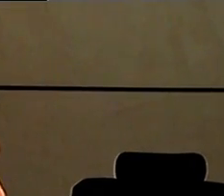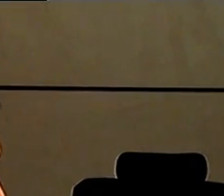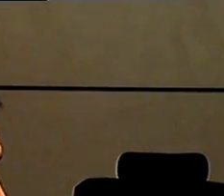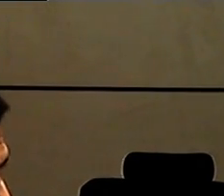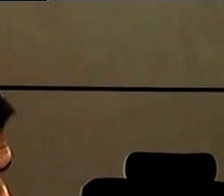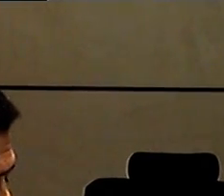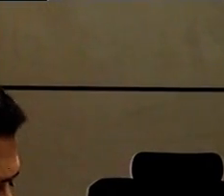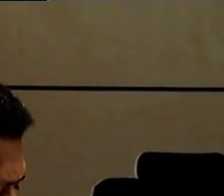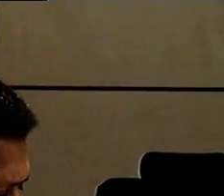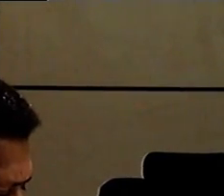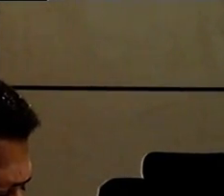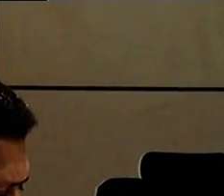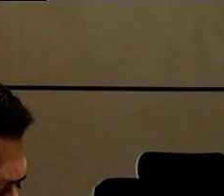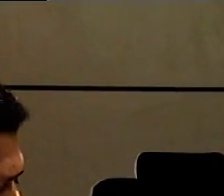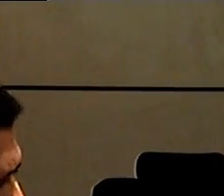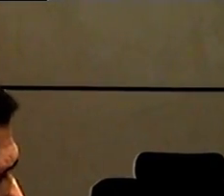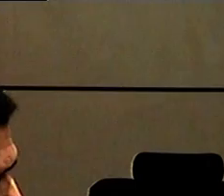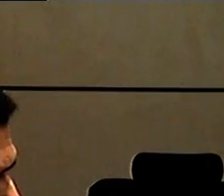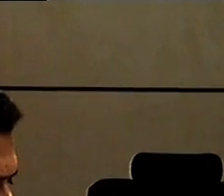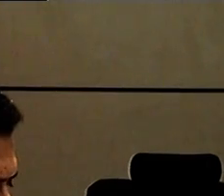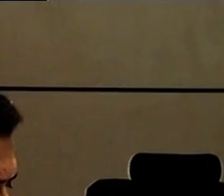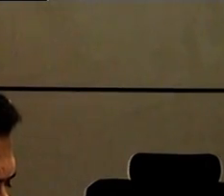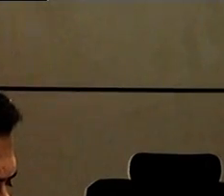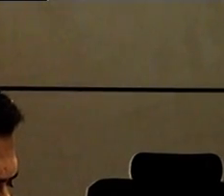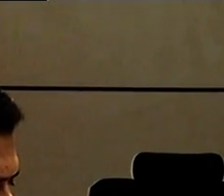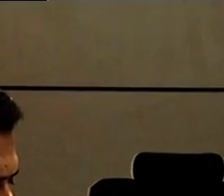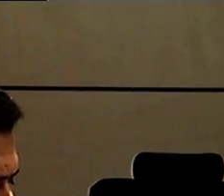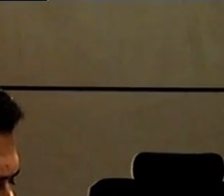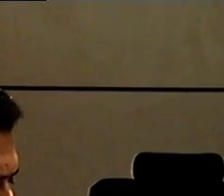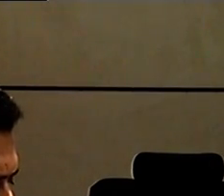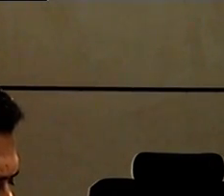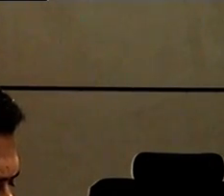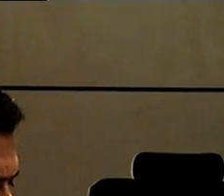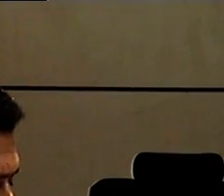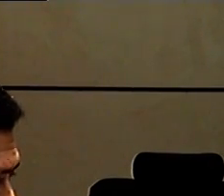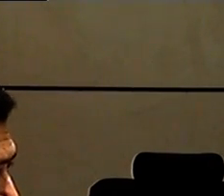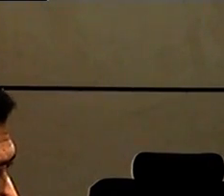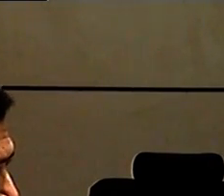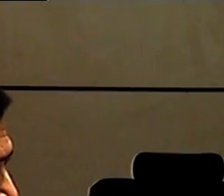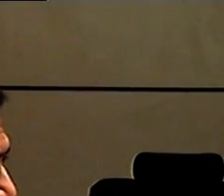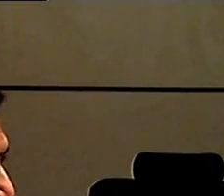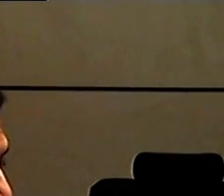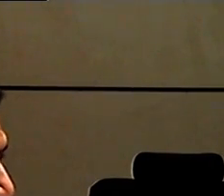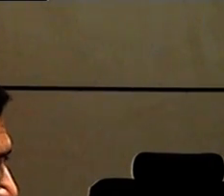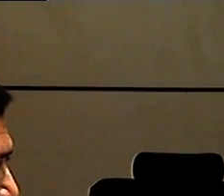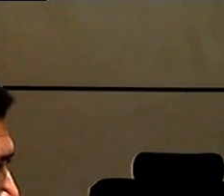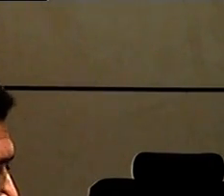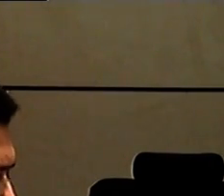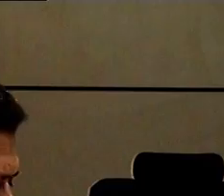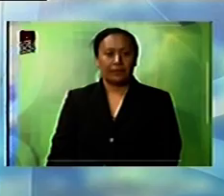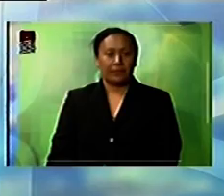will mean changes to the legislations. Formal announcements expected to be made on these two issues next